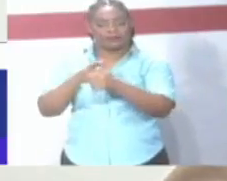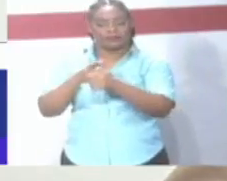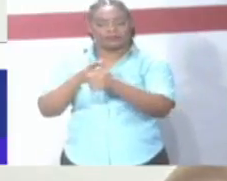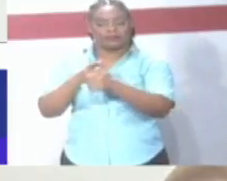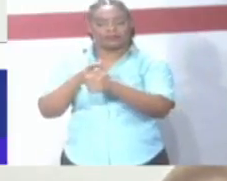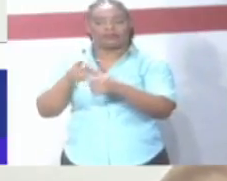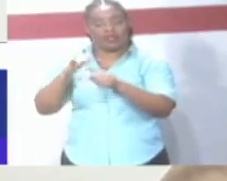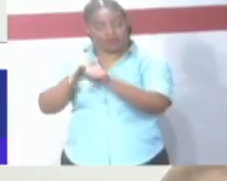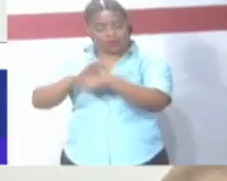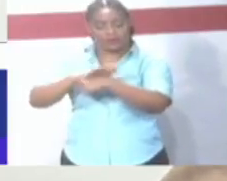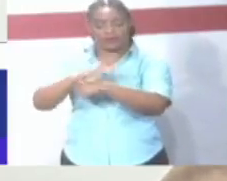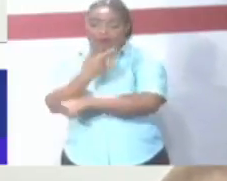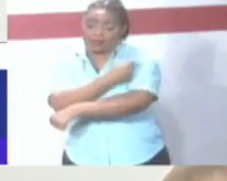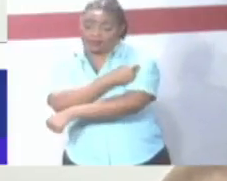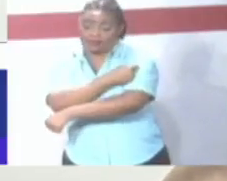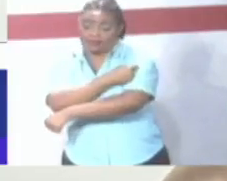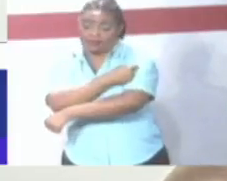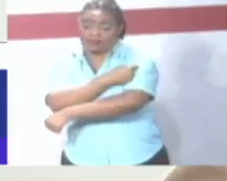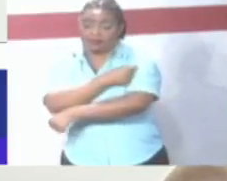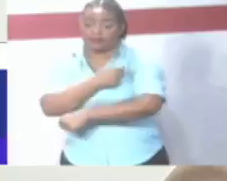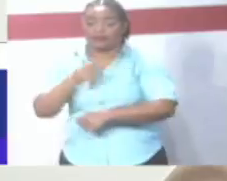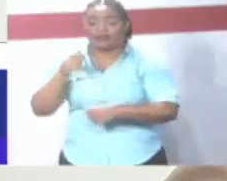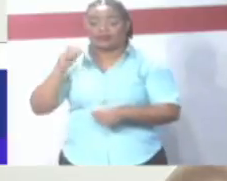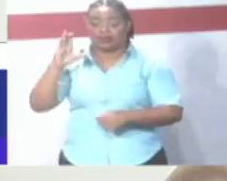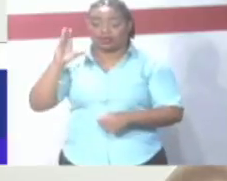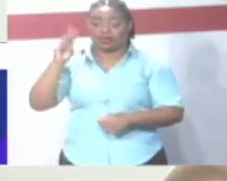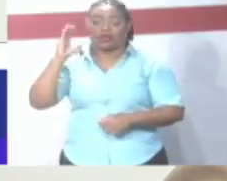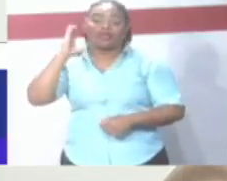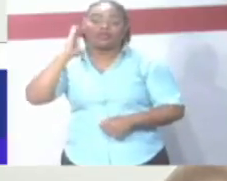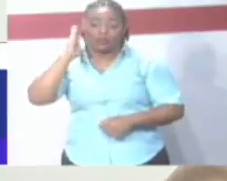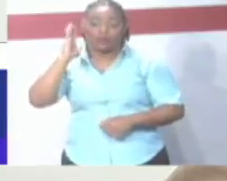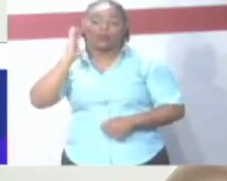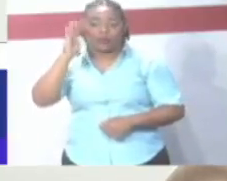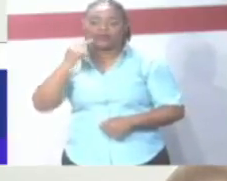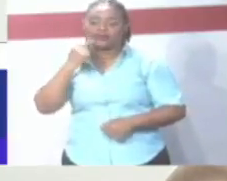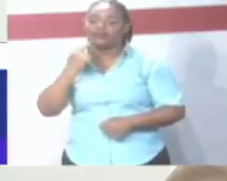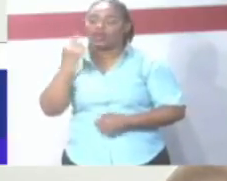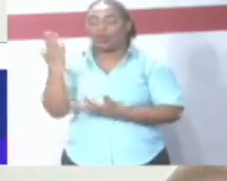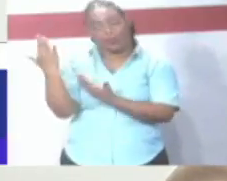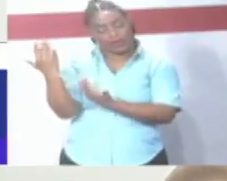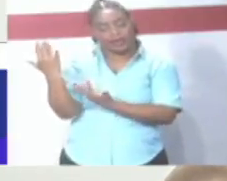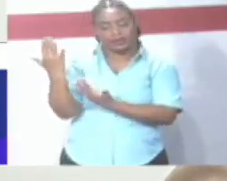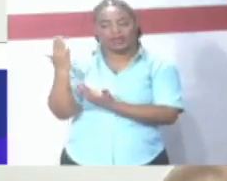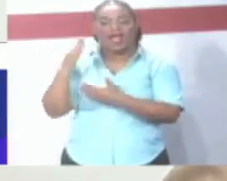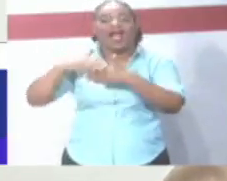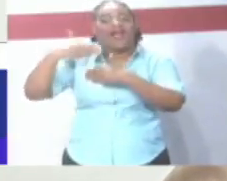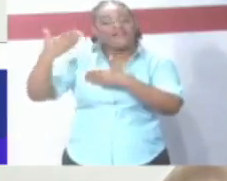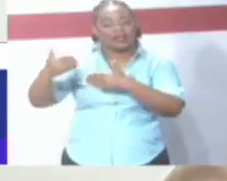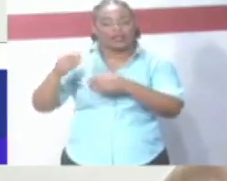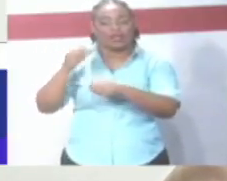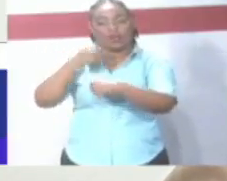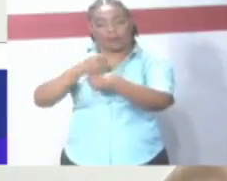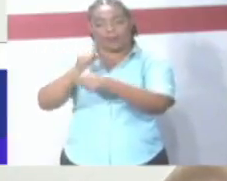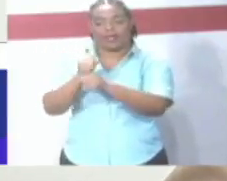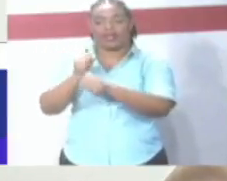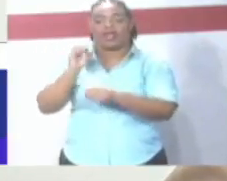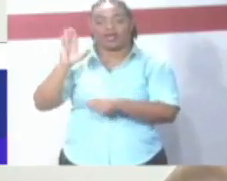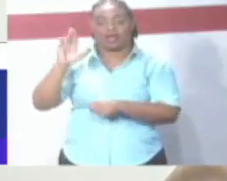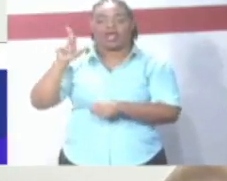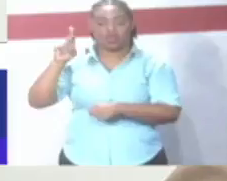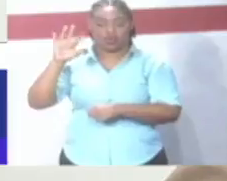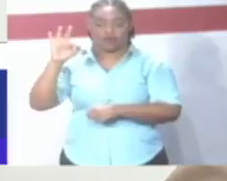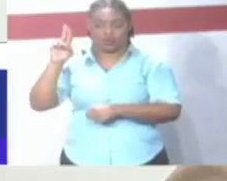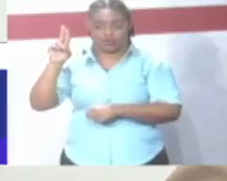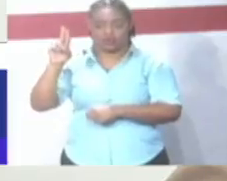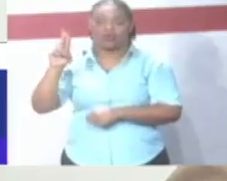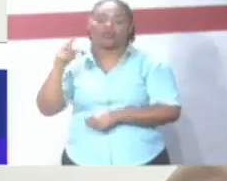issue. So it is even more incumbent to be vaccinated now, especially for those who want to be